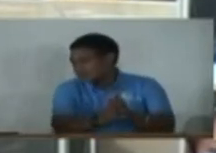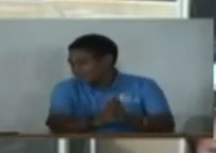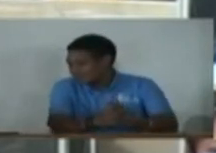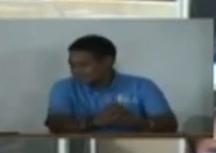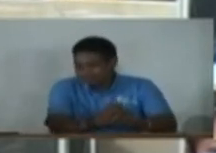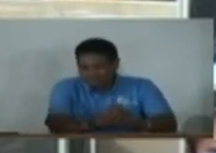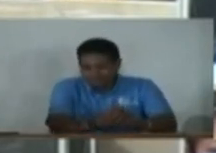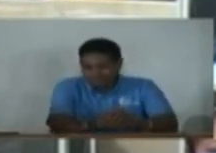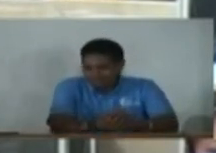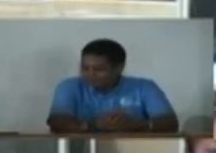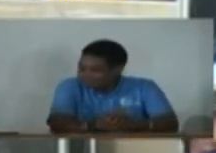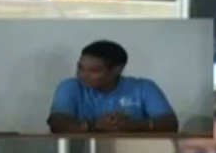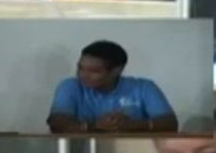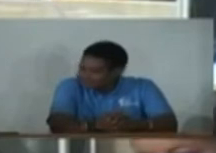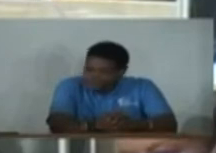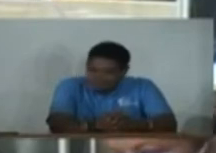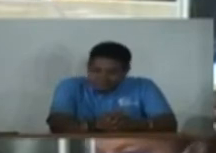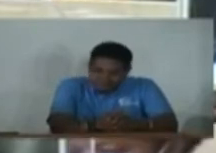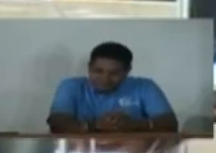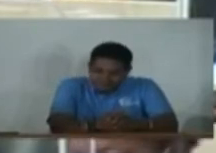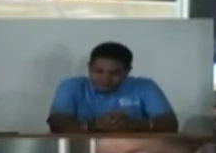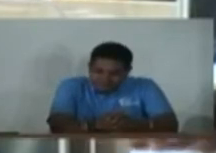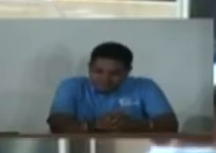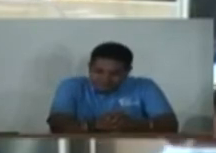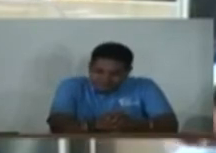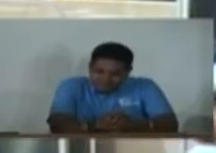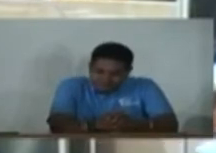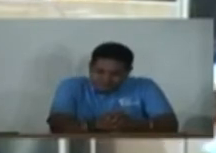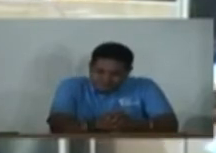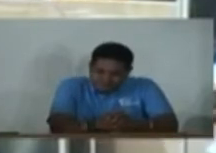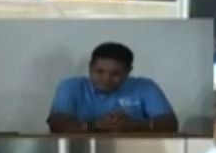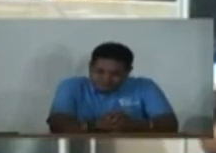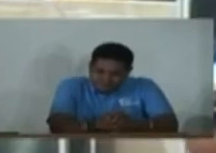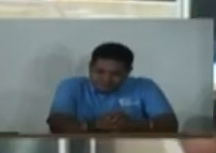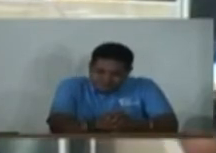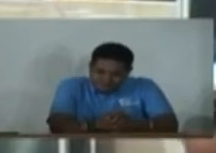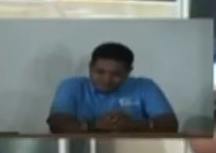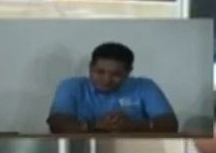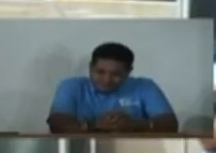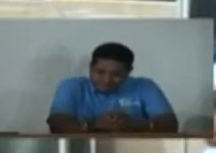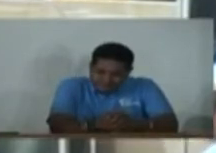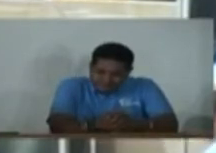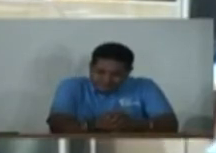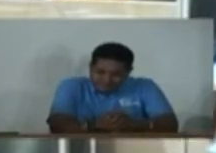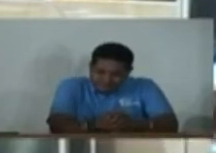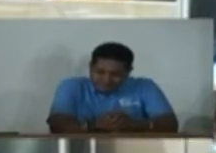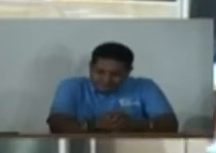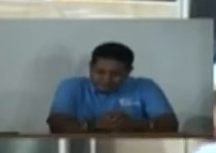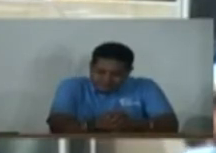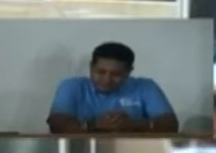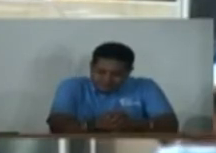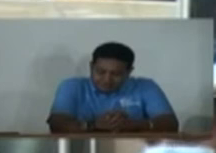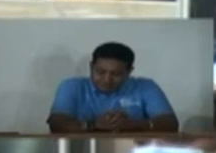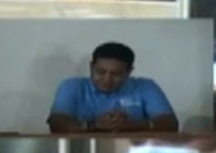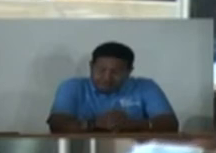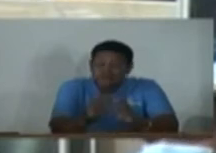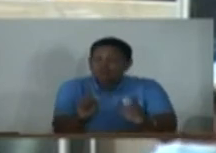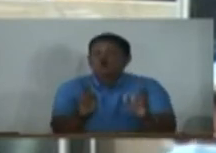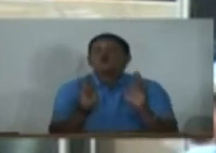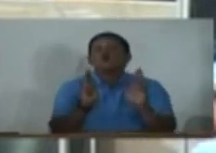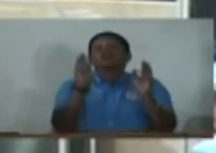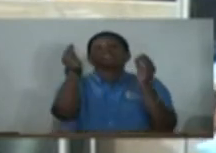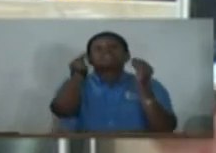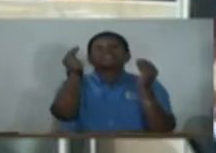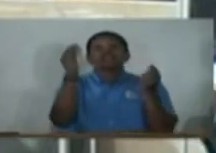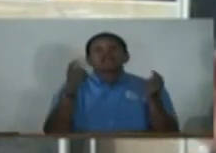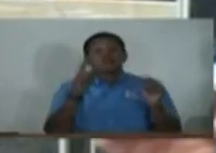However, I must hasten to say that while there has been improvement in our situation over the last